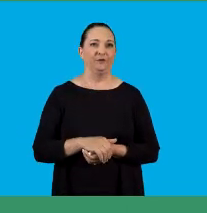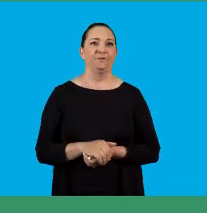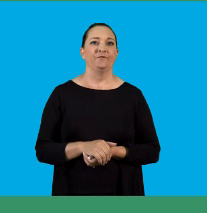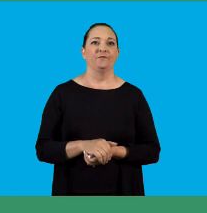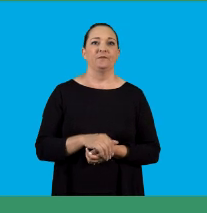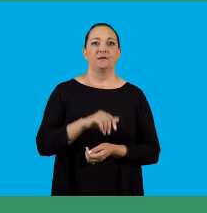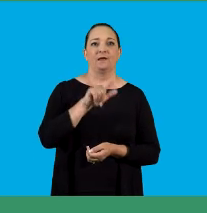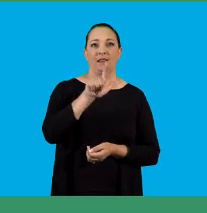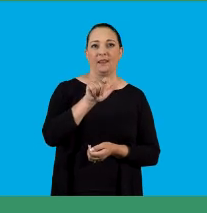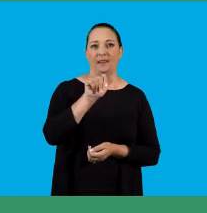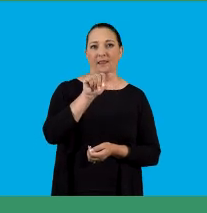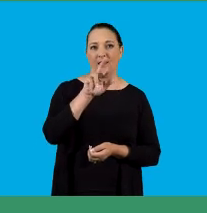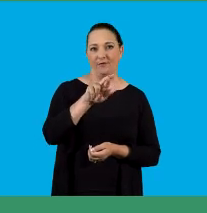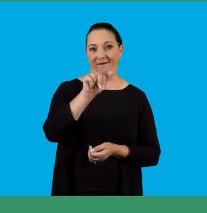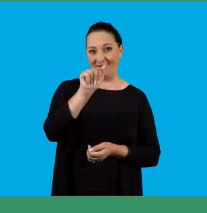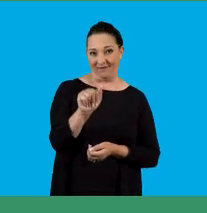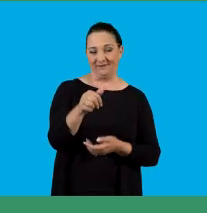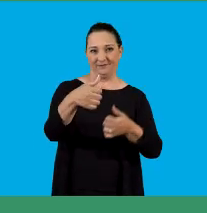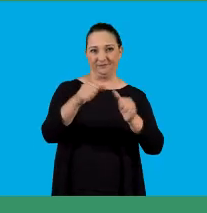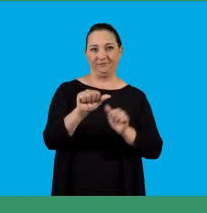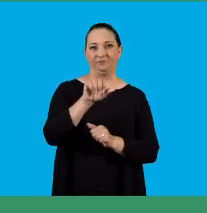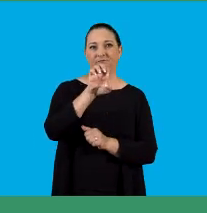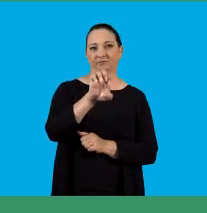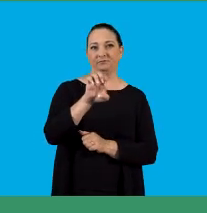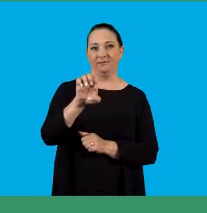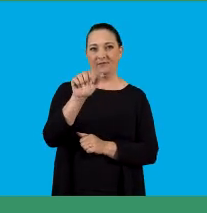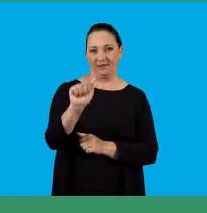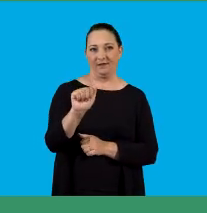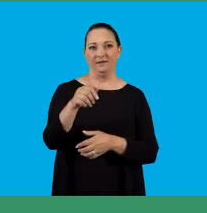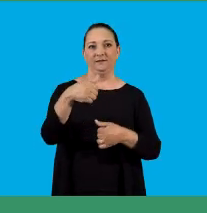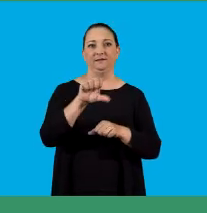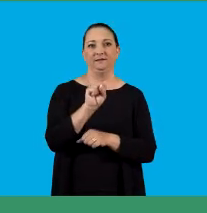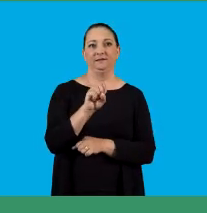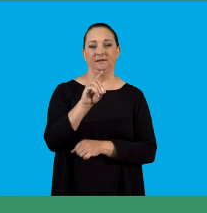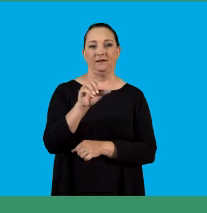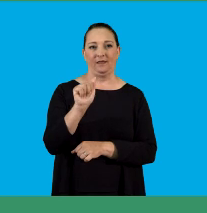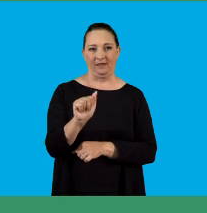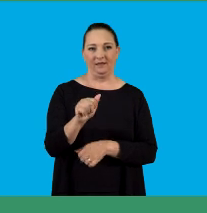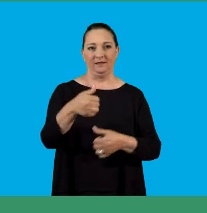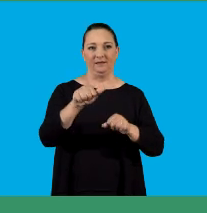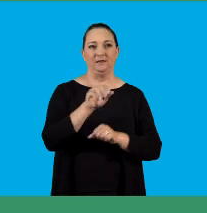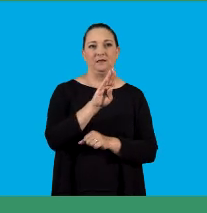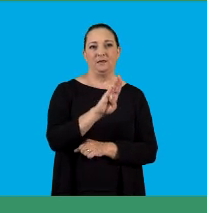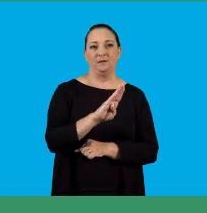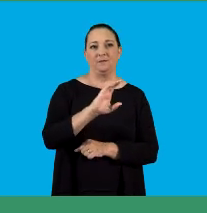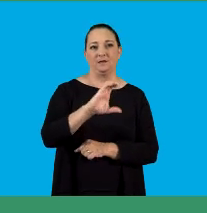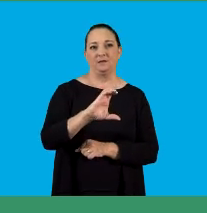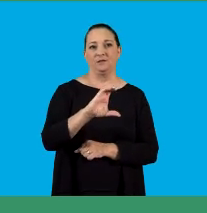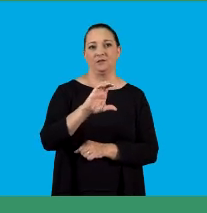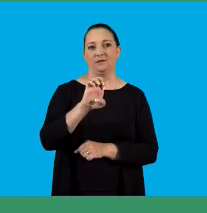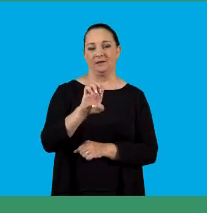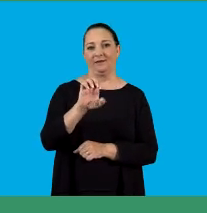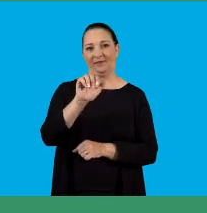four legislation being the Labor Relations Act, the Employment Equity Act, the Skills Development Act, and the Basic Conditions